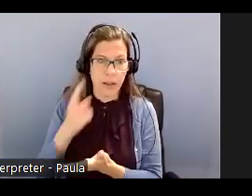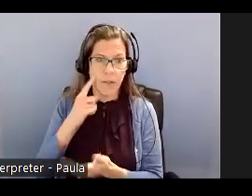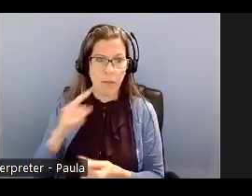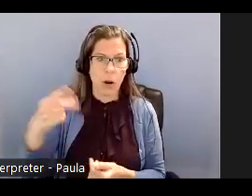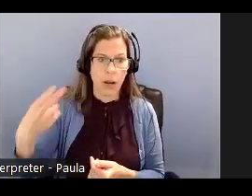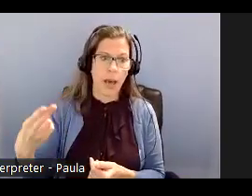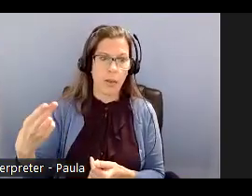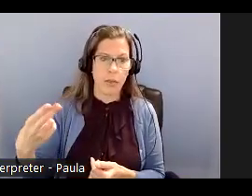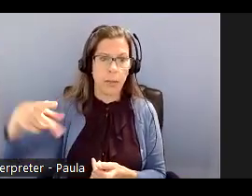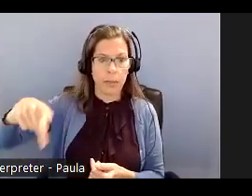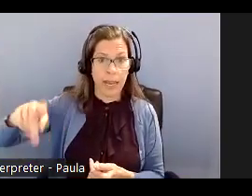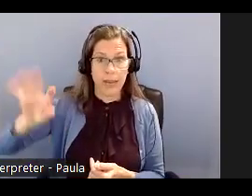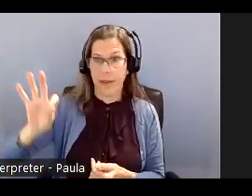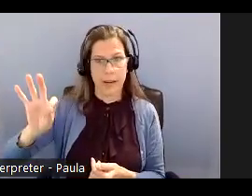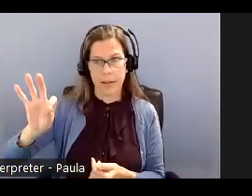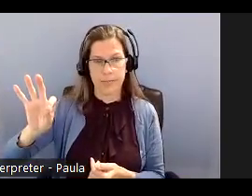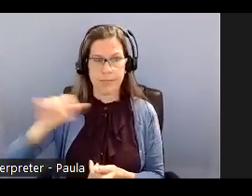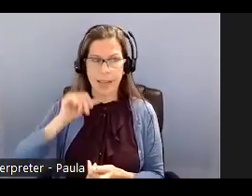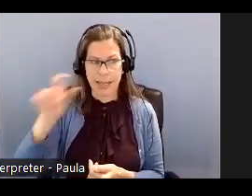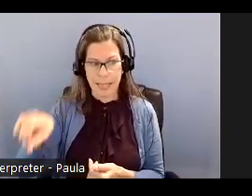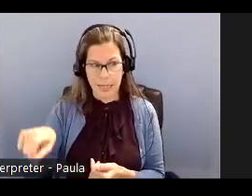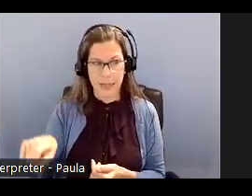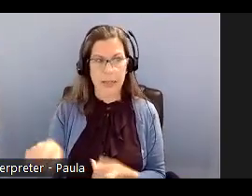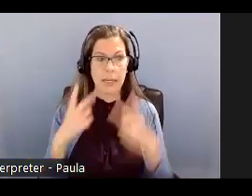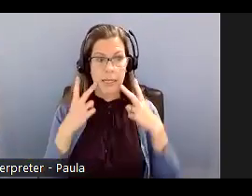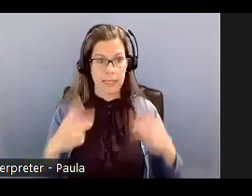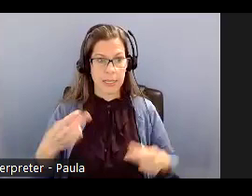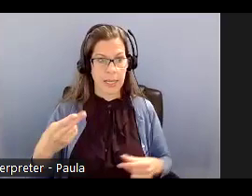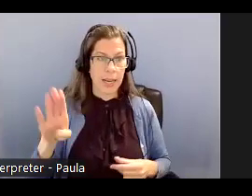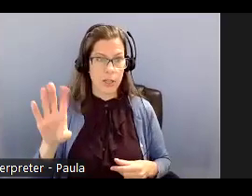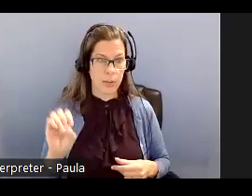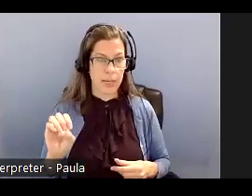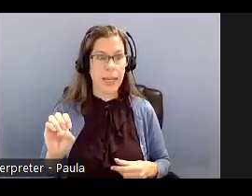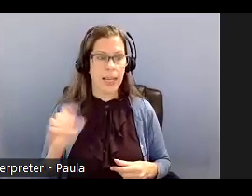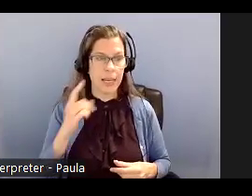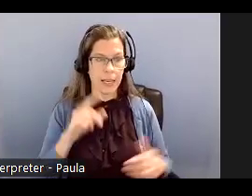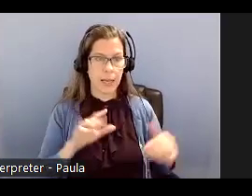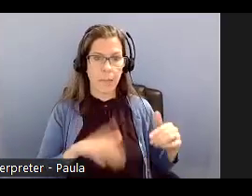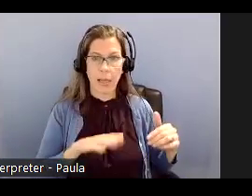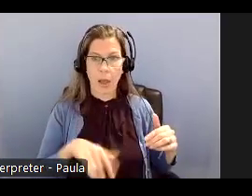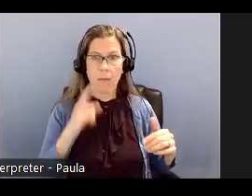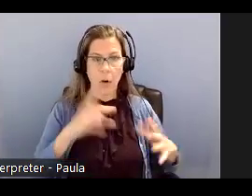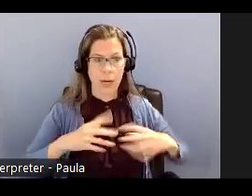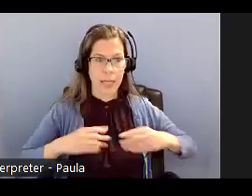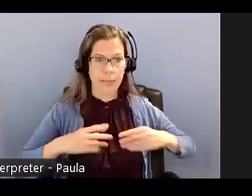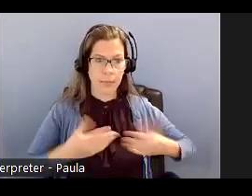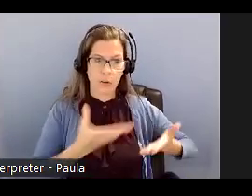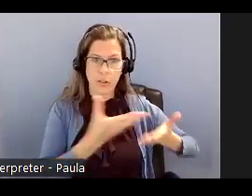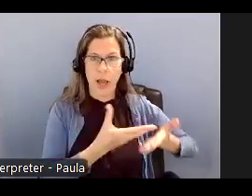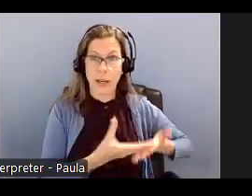Finder. And please see the link below for the acceptable documents.